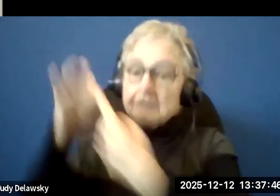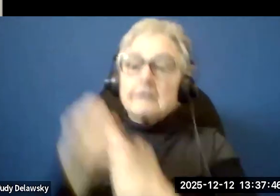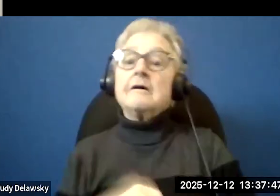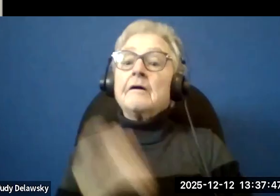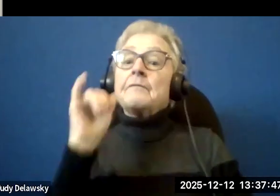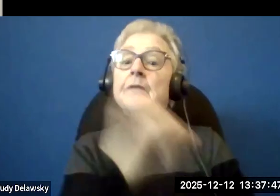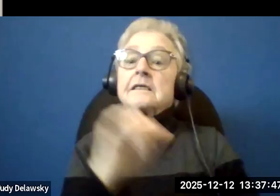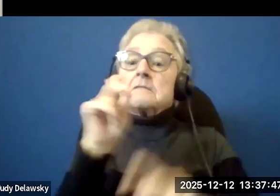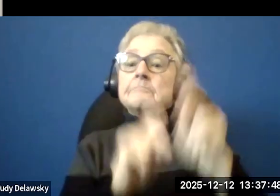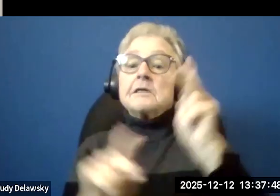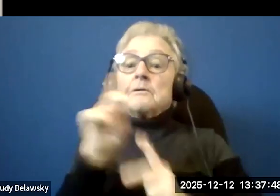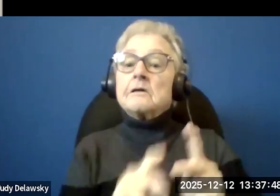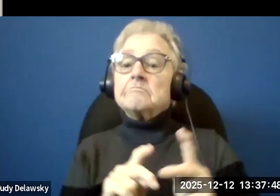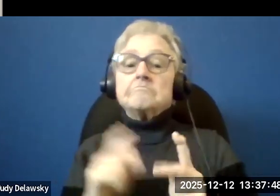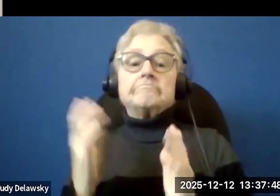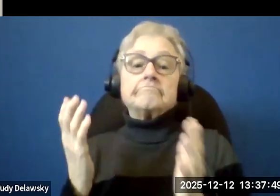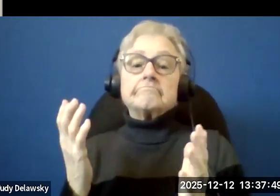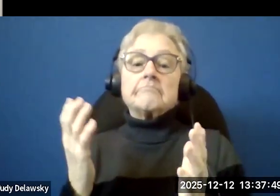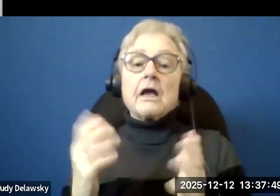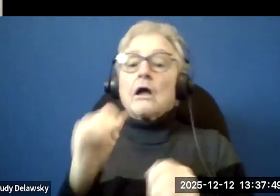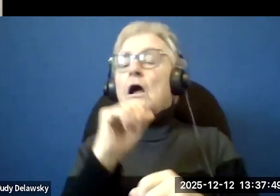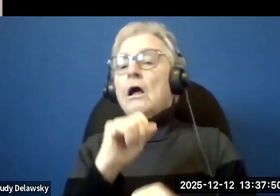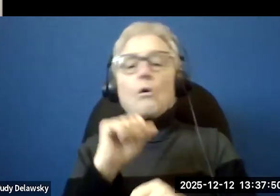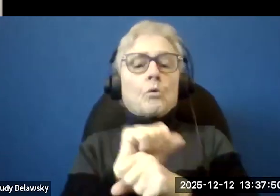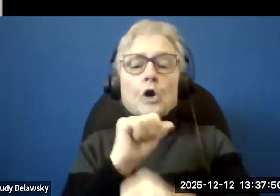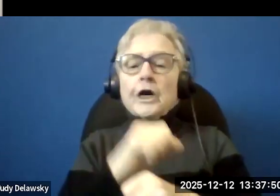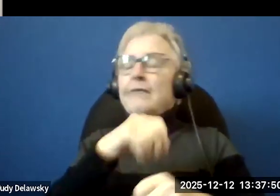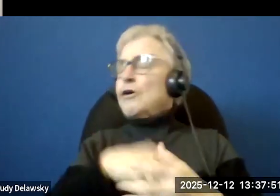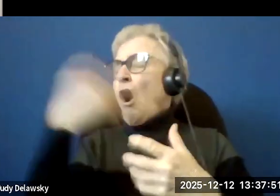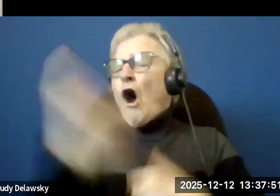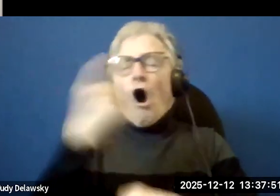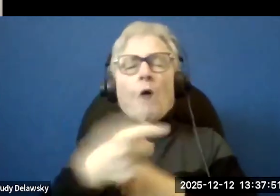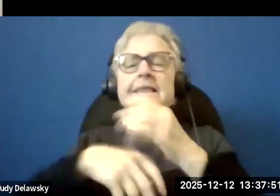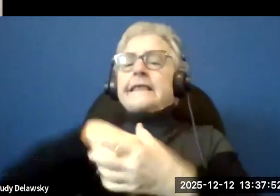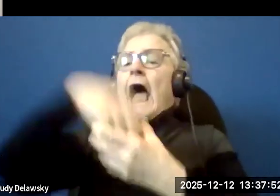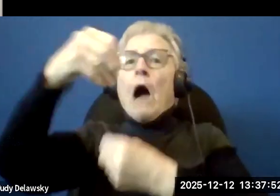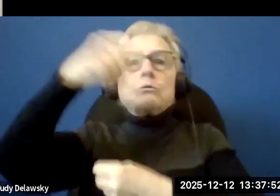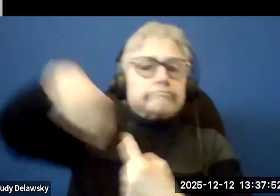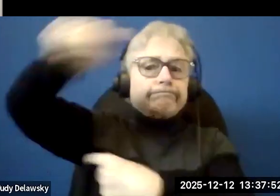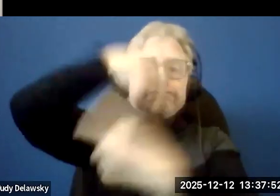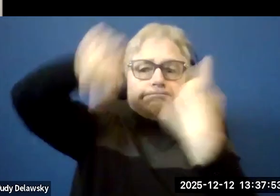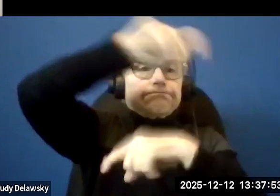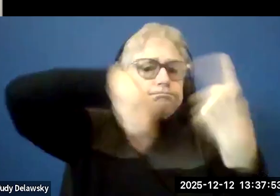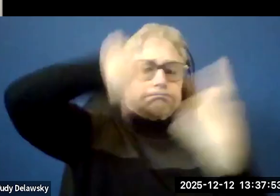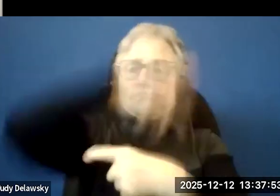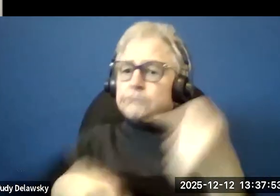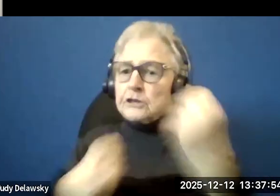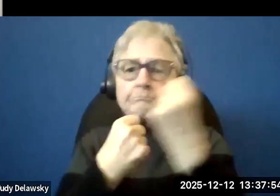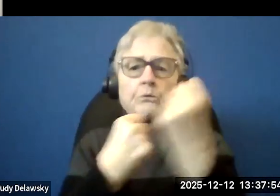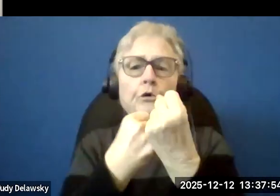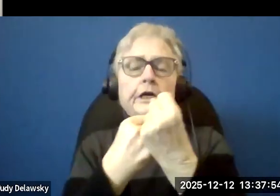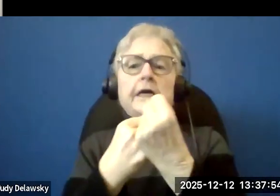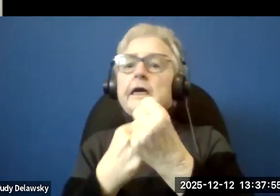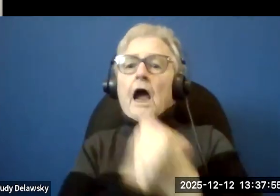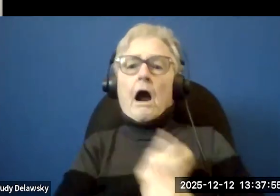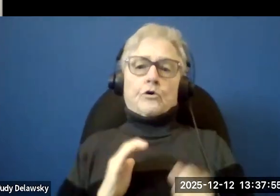deployed and again, work at that field level. And so they're always in the field. They're there to support our teams to ensure